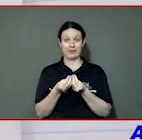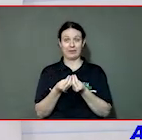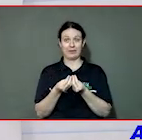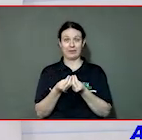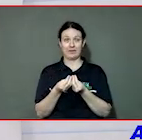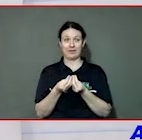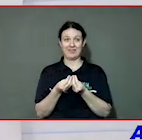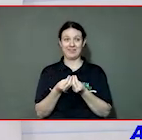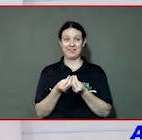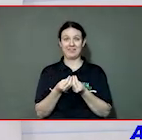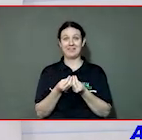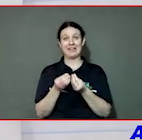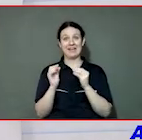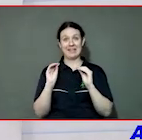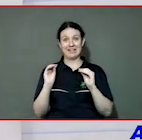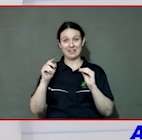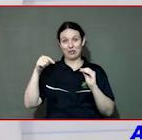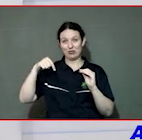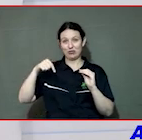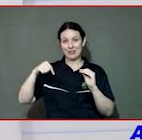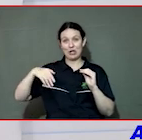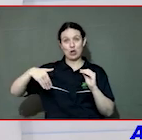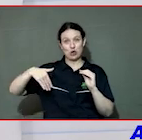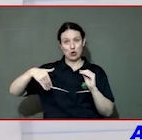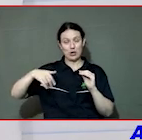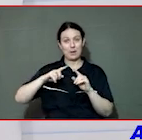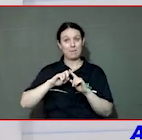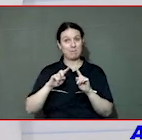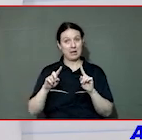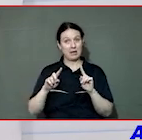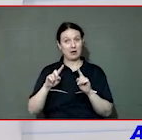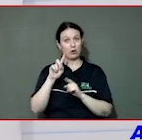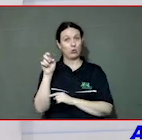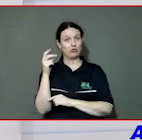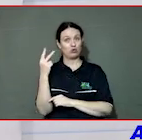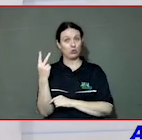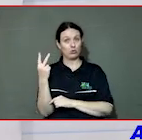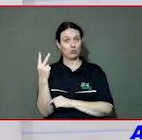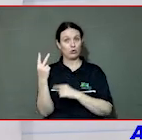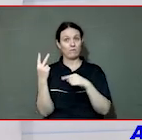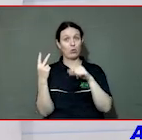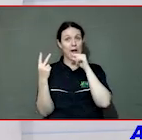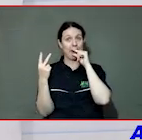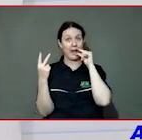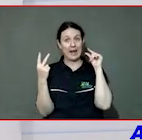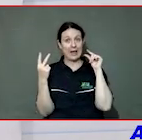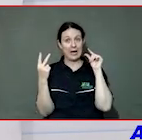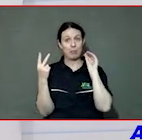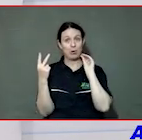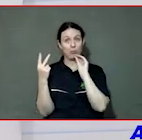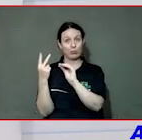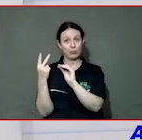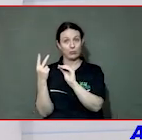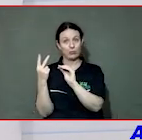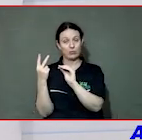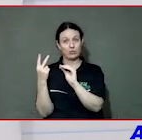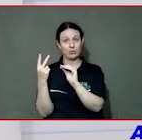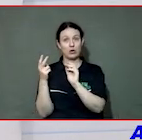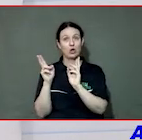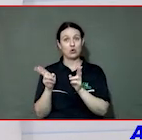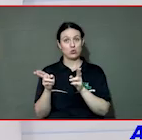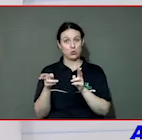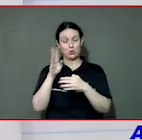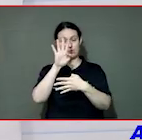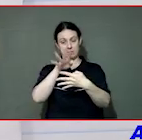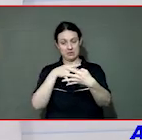It was not part of the teaching today, but when you get question 2 on the name giving, when they also give you the